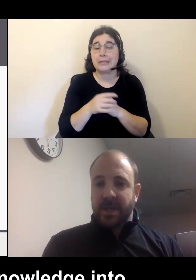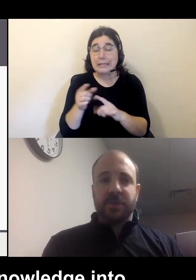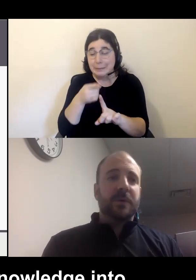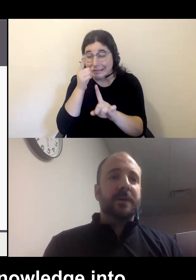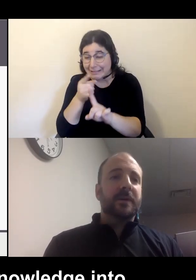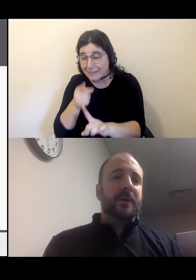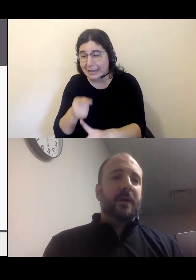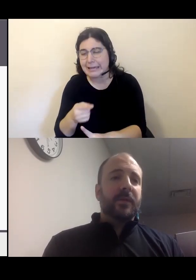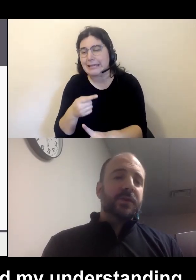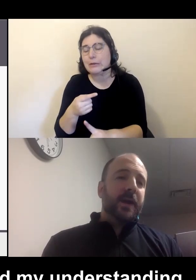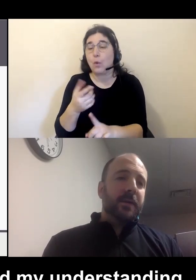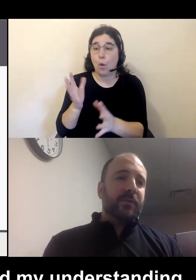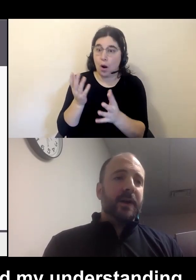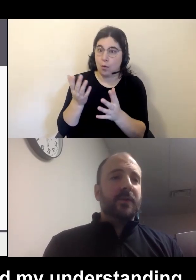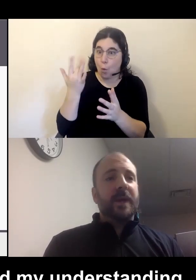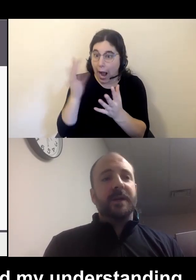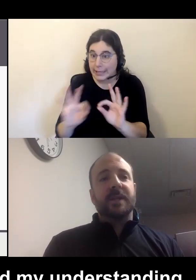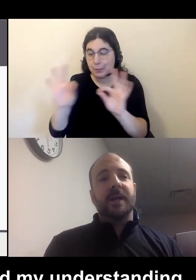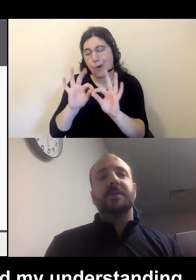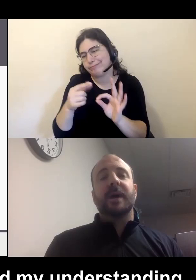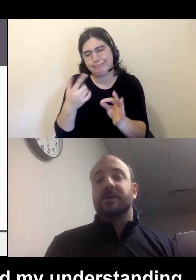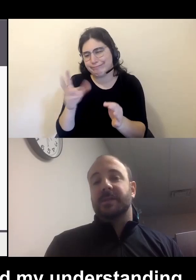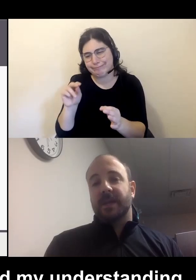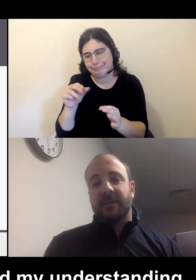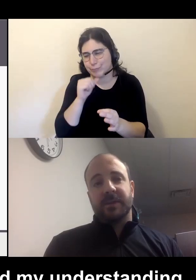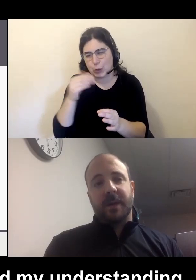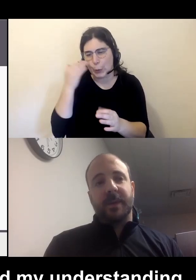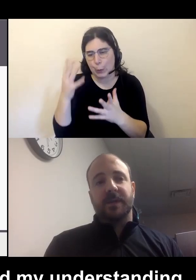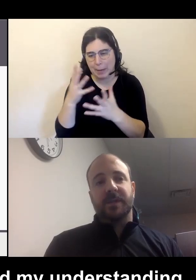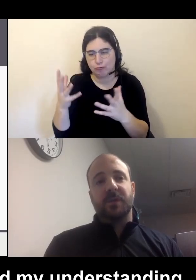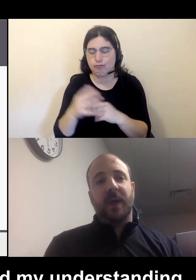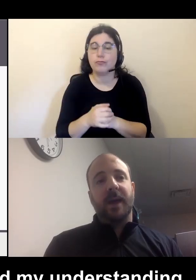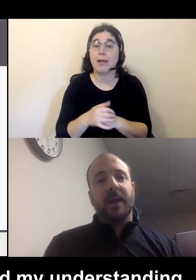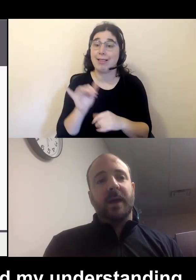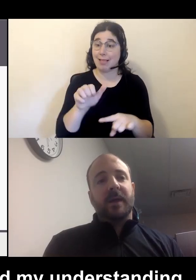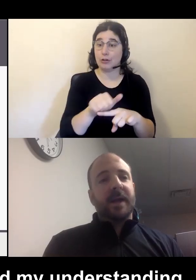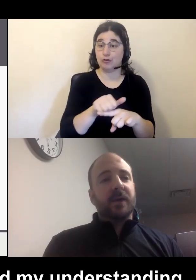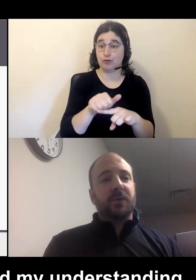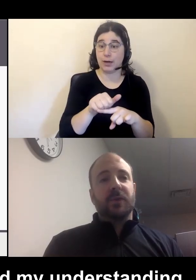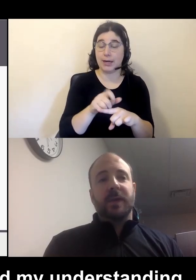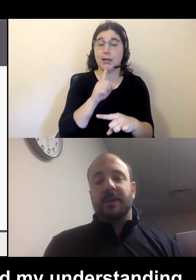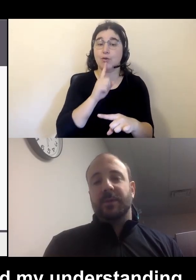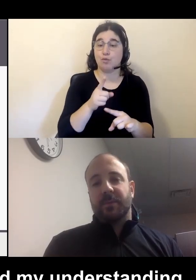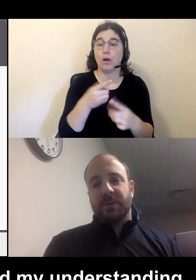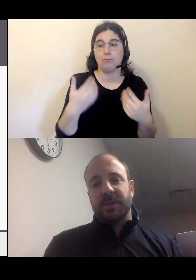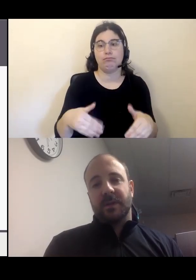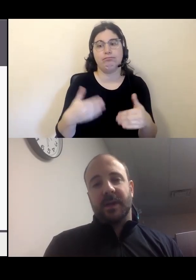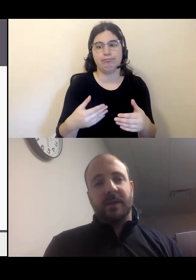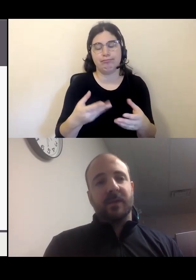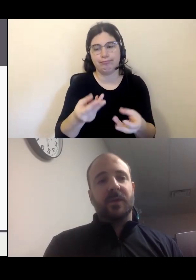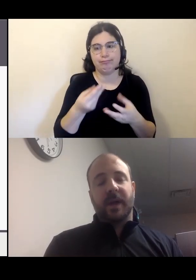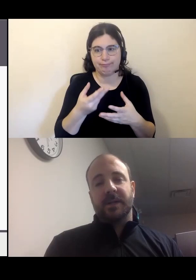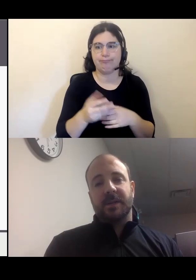importance attached to it. The training provided to me has enhanced my understanding of the topic in such a way that I now truly and deeply appreciate